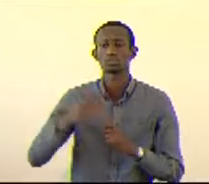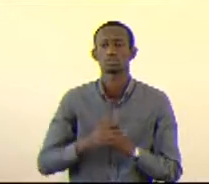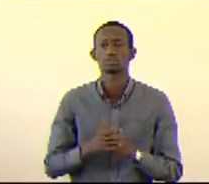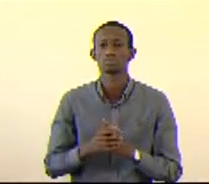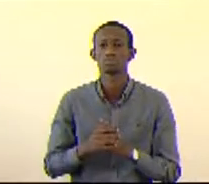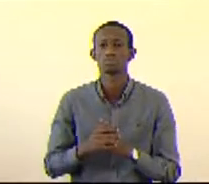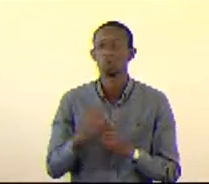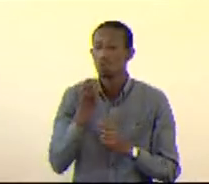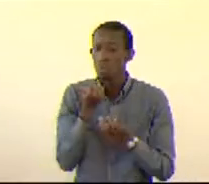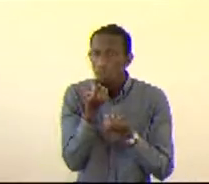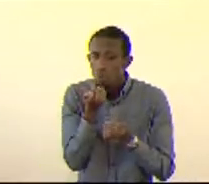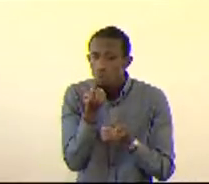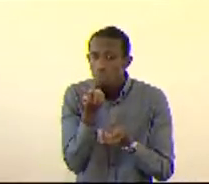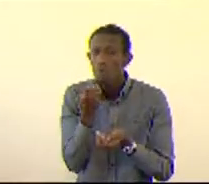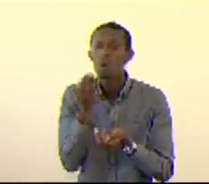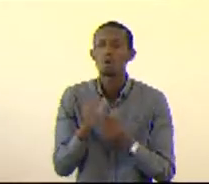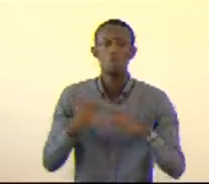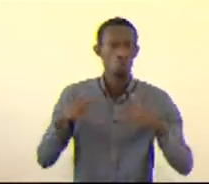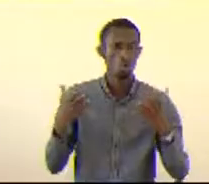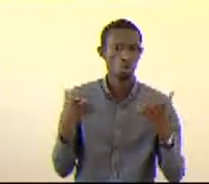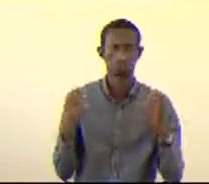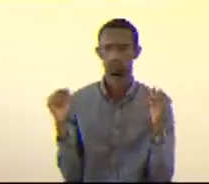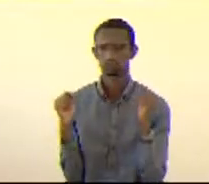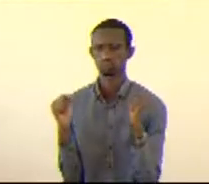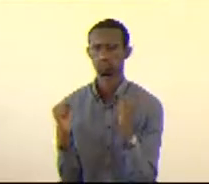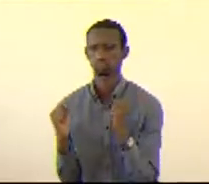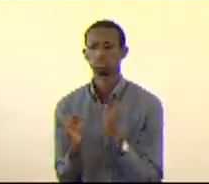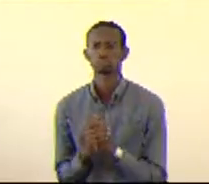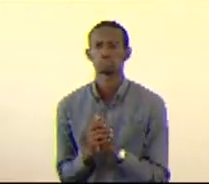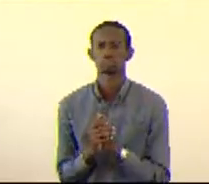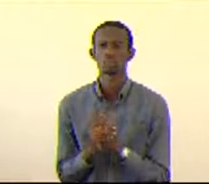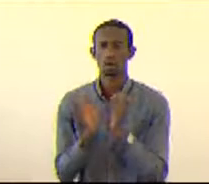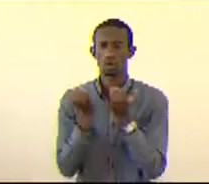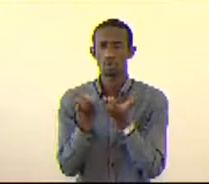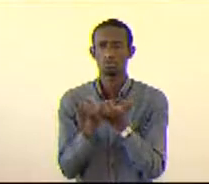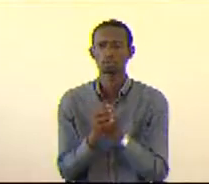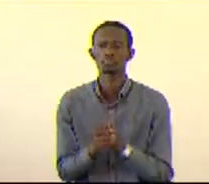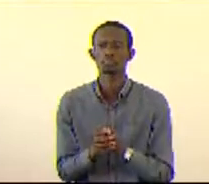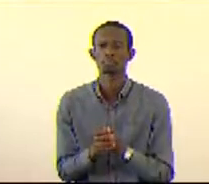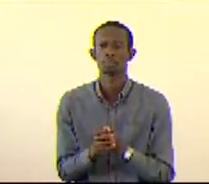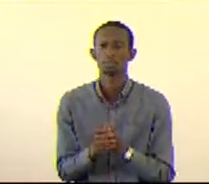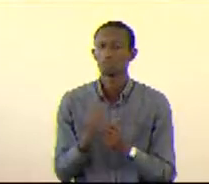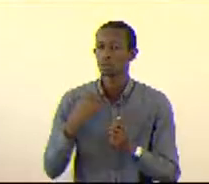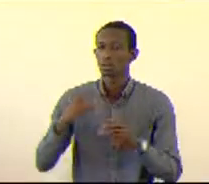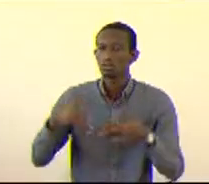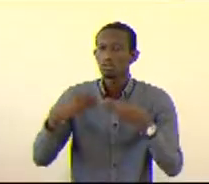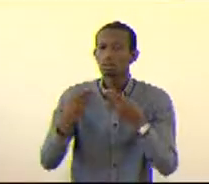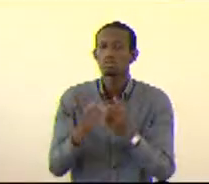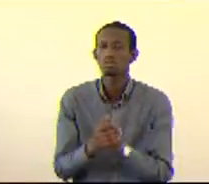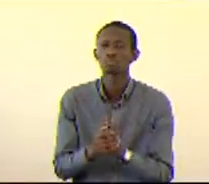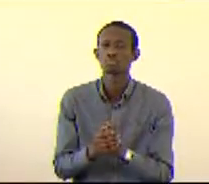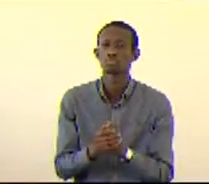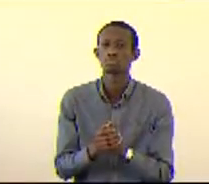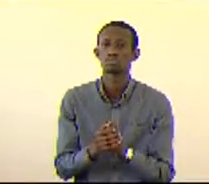of the heating or cooling curve of a substance. Given its MP, I didn't have a lot of